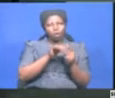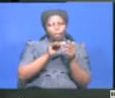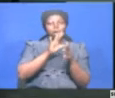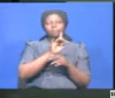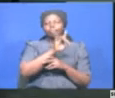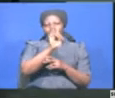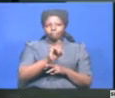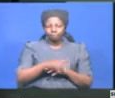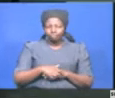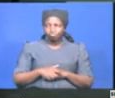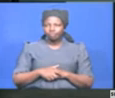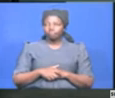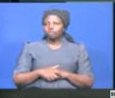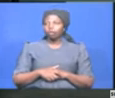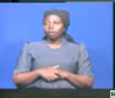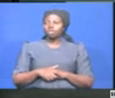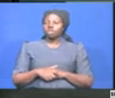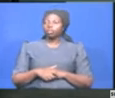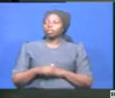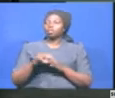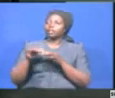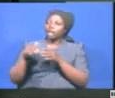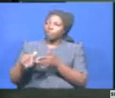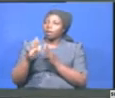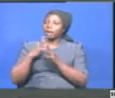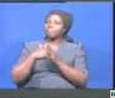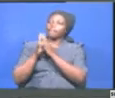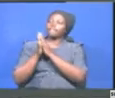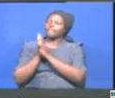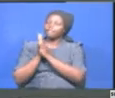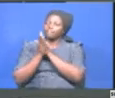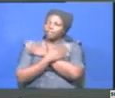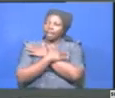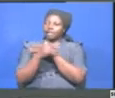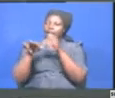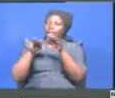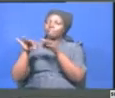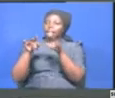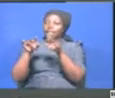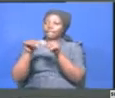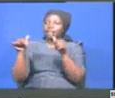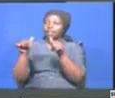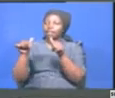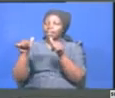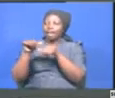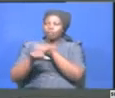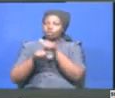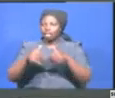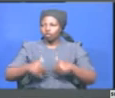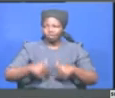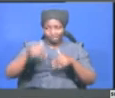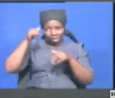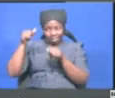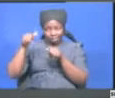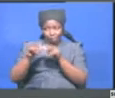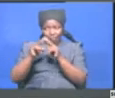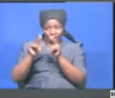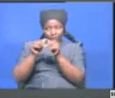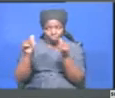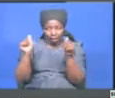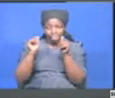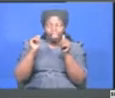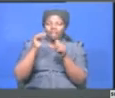the way my friend has explained very well about the youth, I remember very well Mr. Kibaki